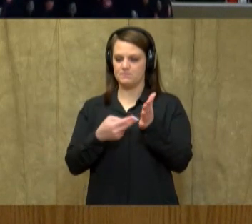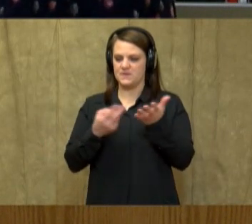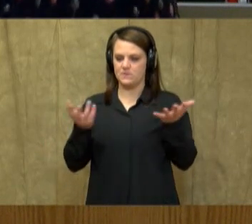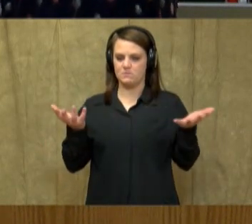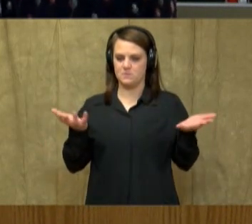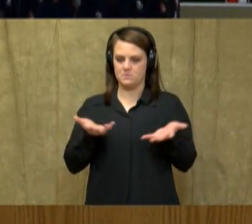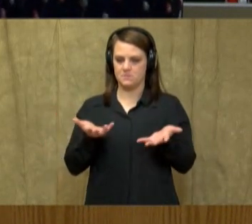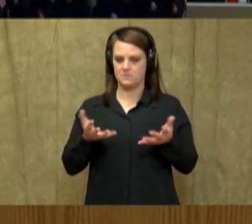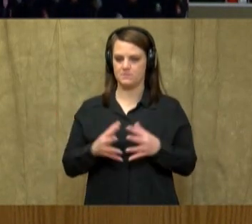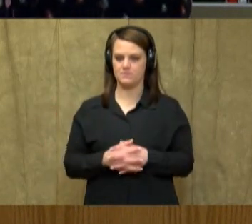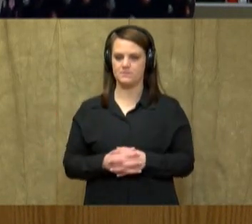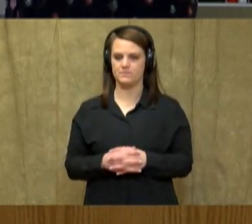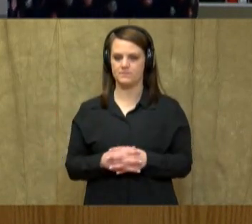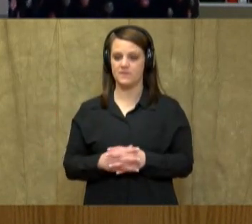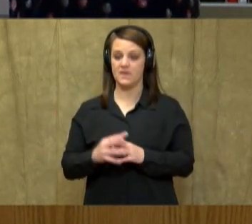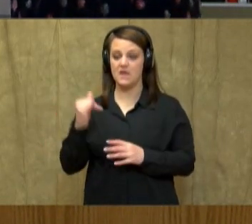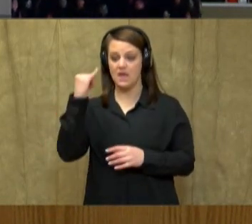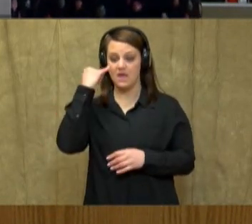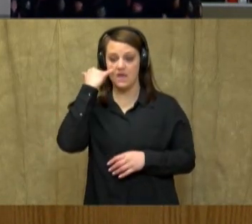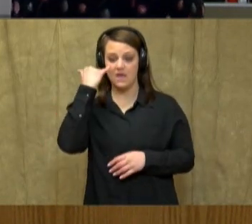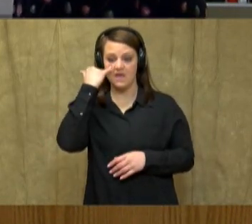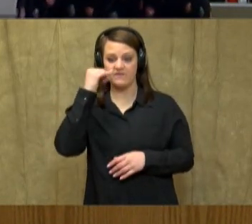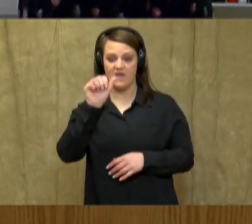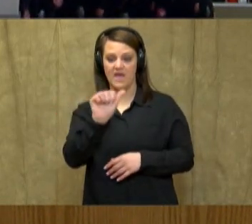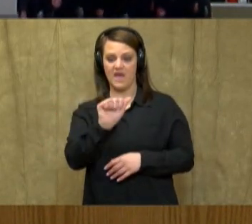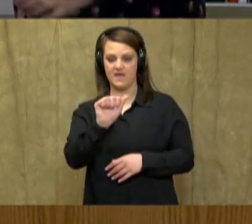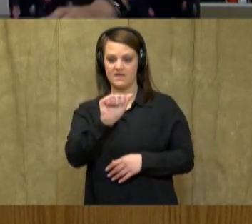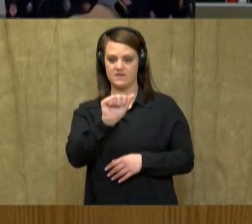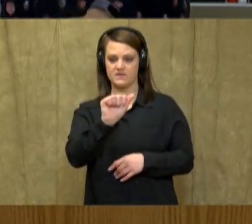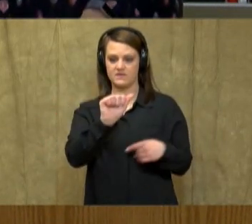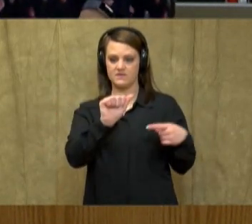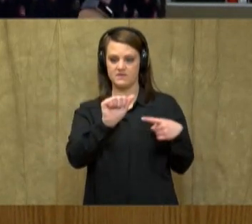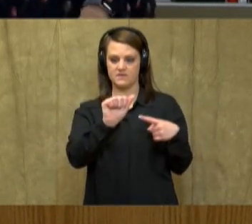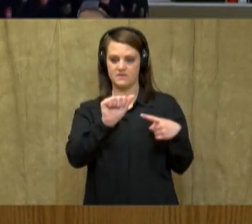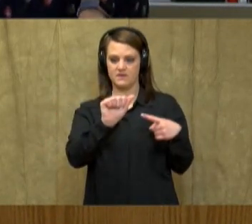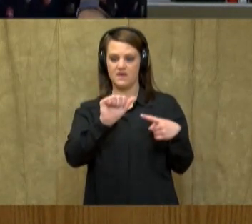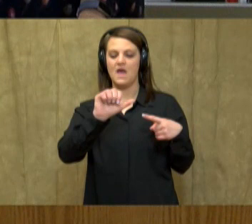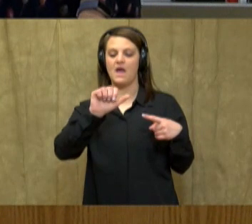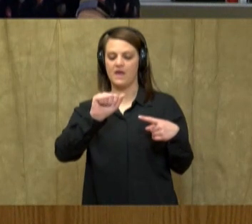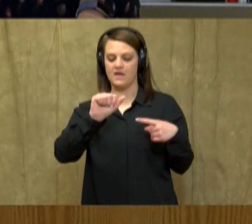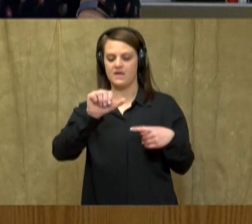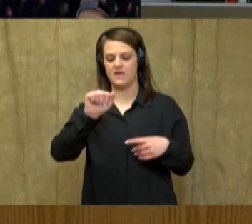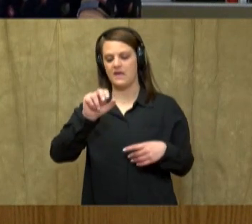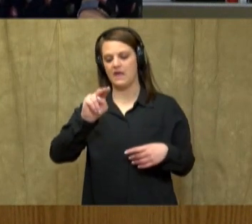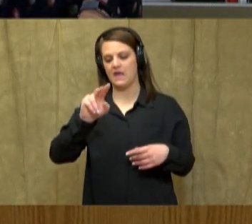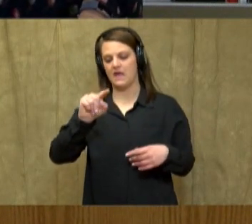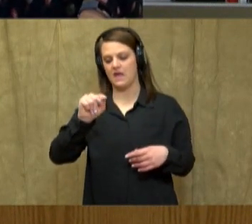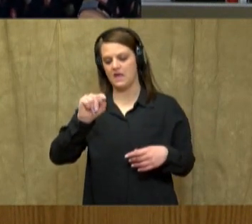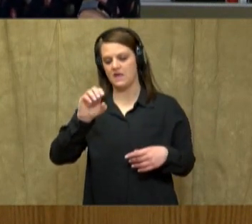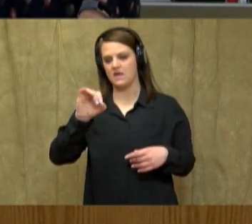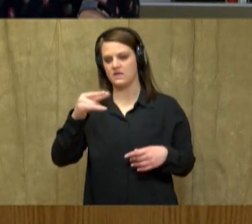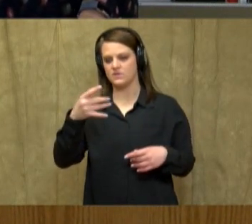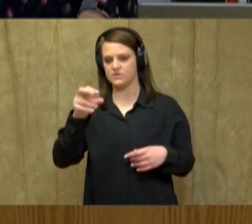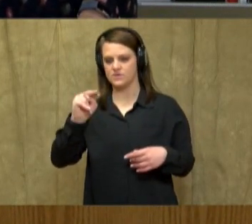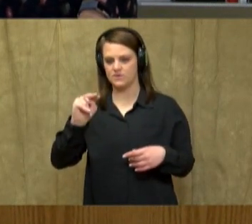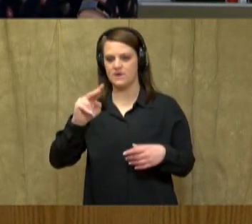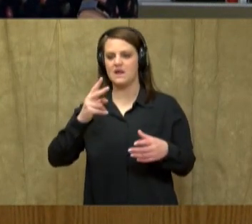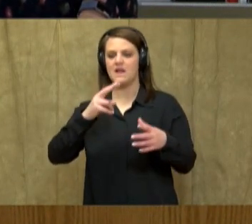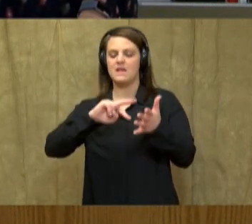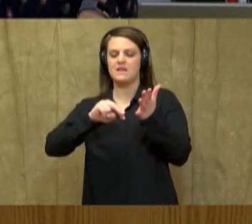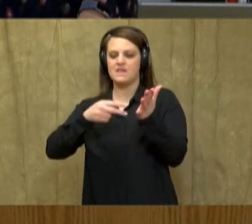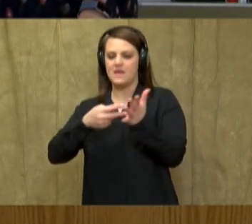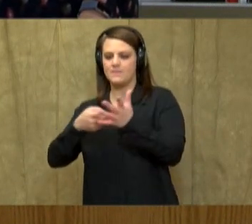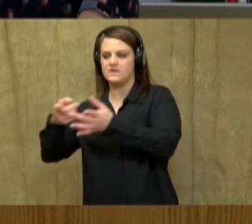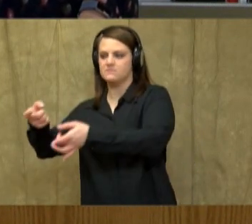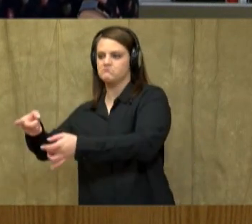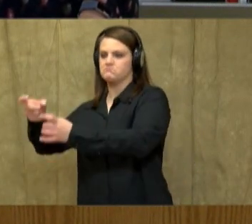is, if you are A, you have the A antigens. That means you can receive blood